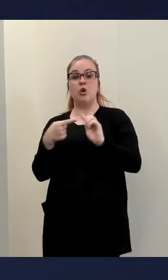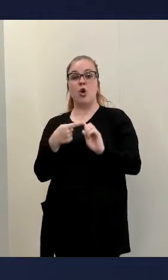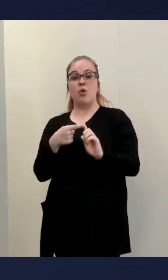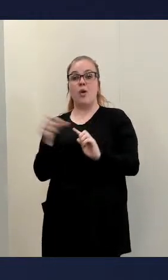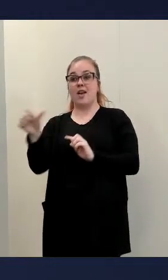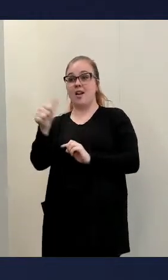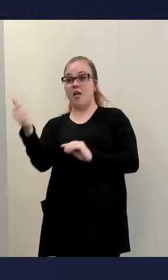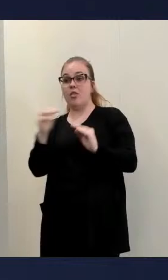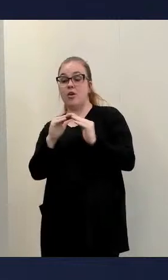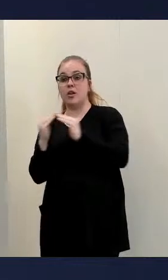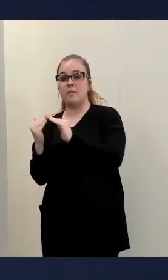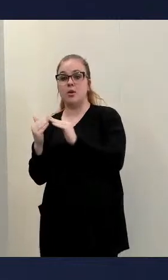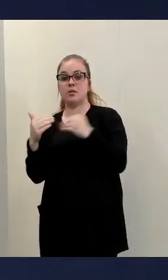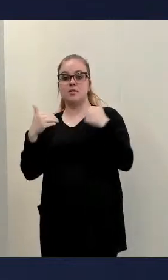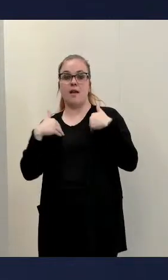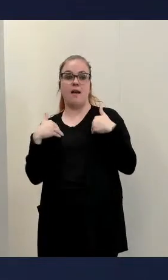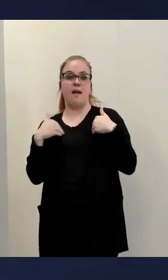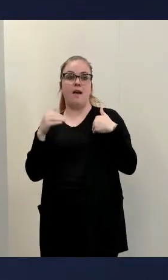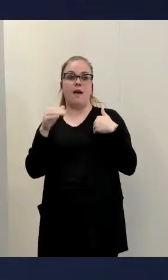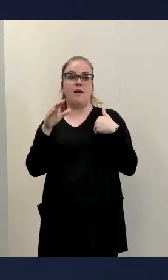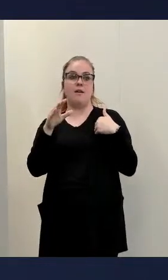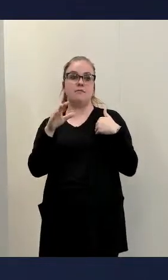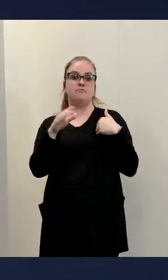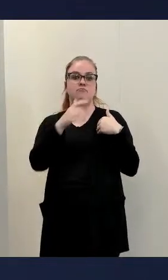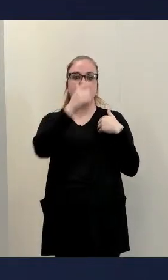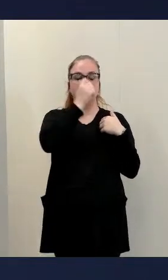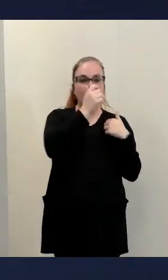other communities get a cold, we get the flu.